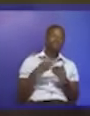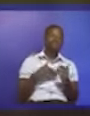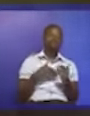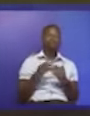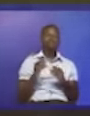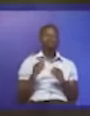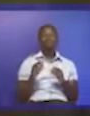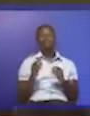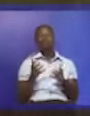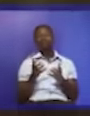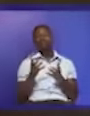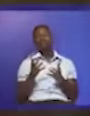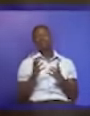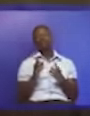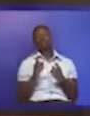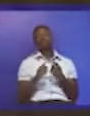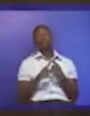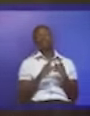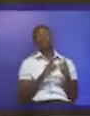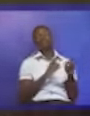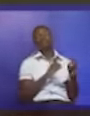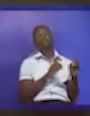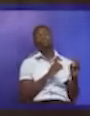Wherever you want to go,